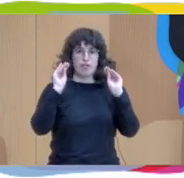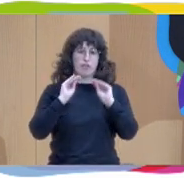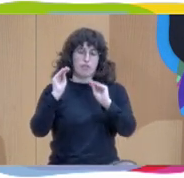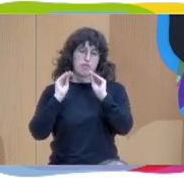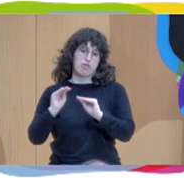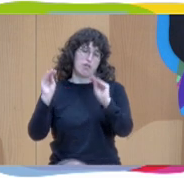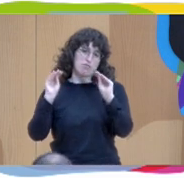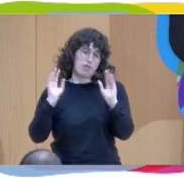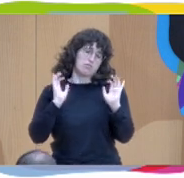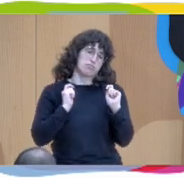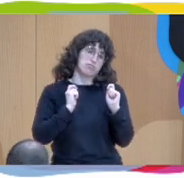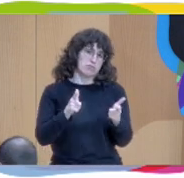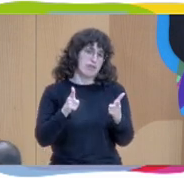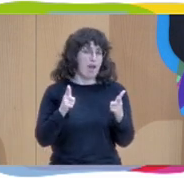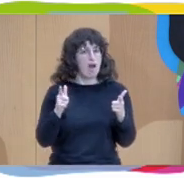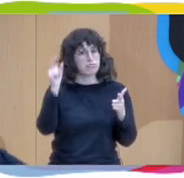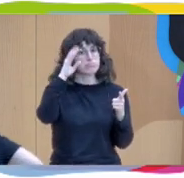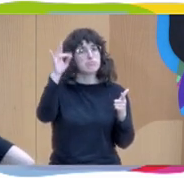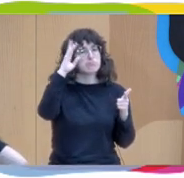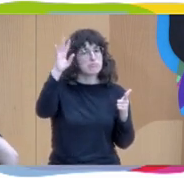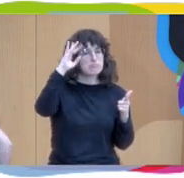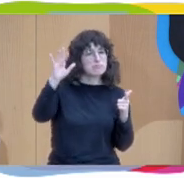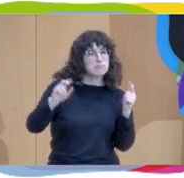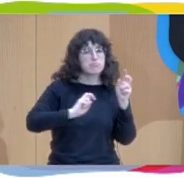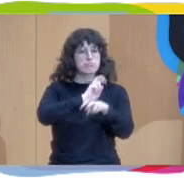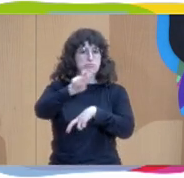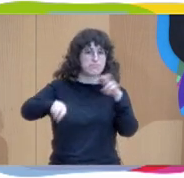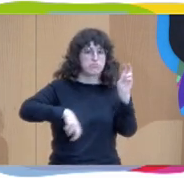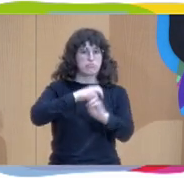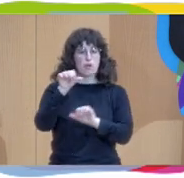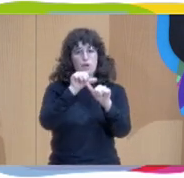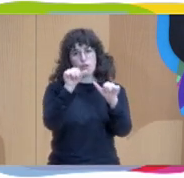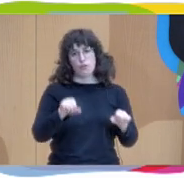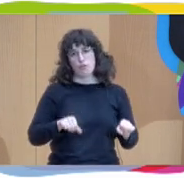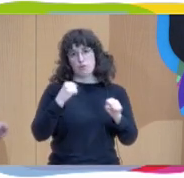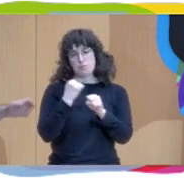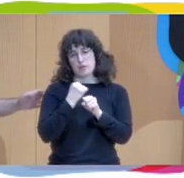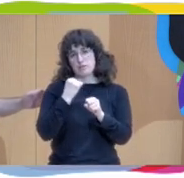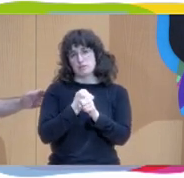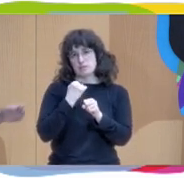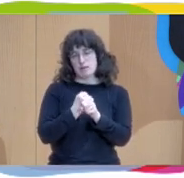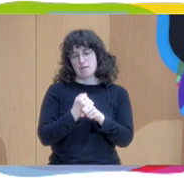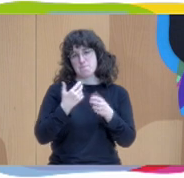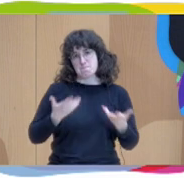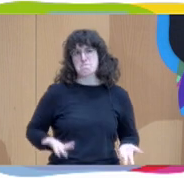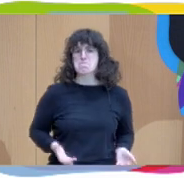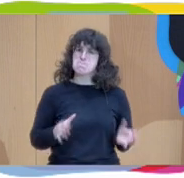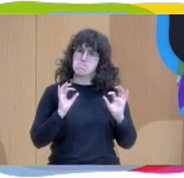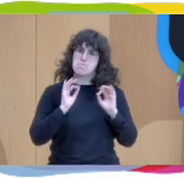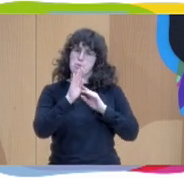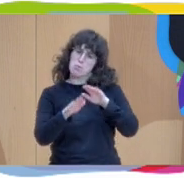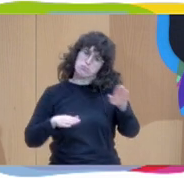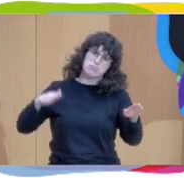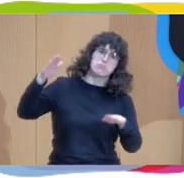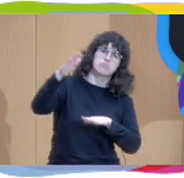they said that this was a good first step to the social and cultural change in the area.